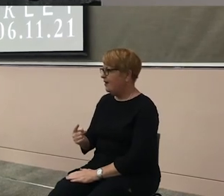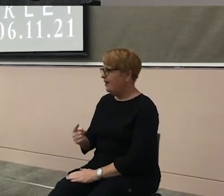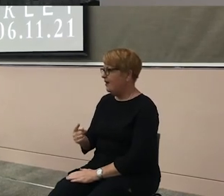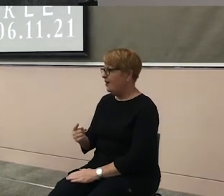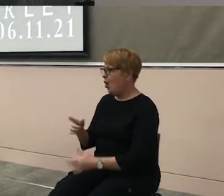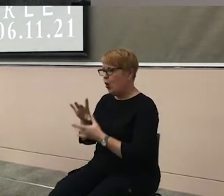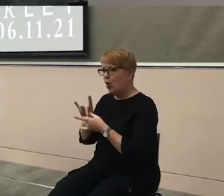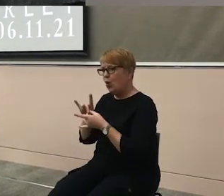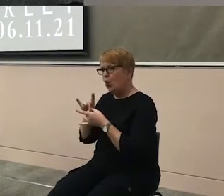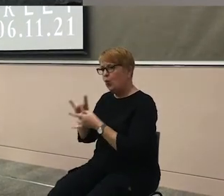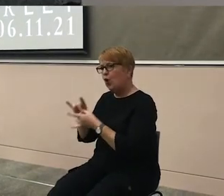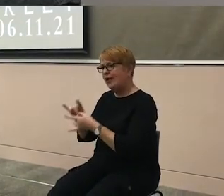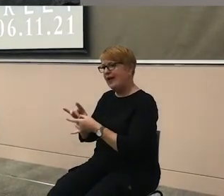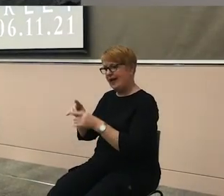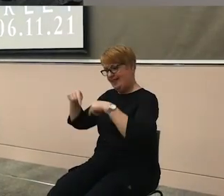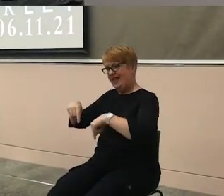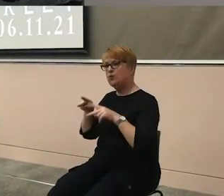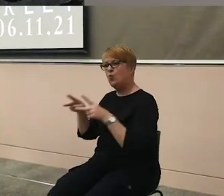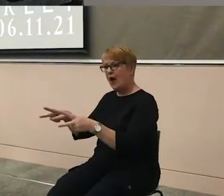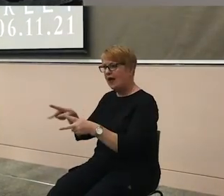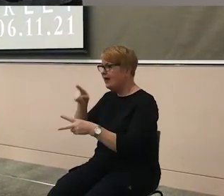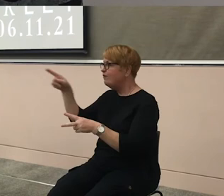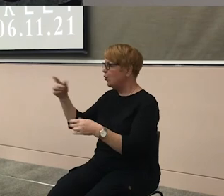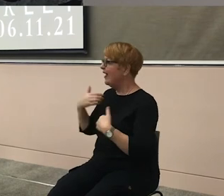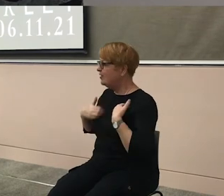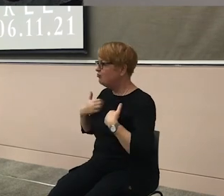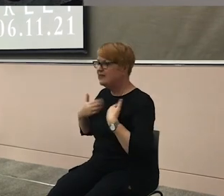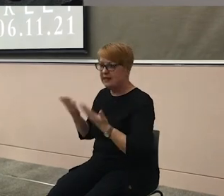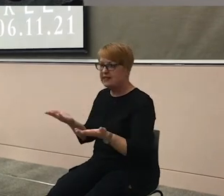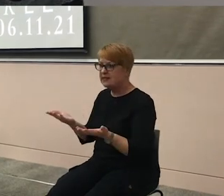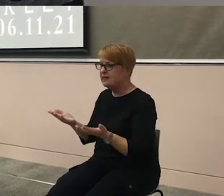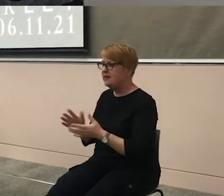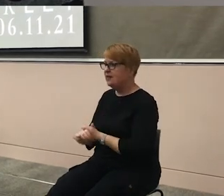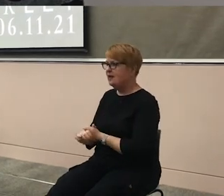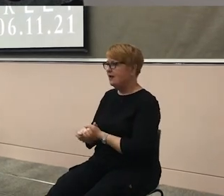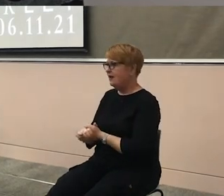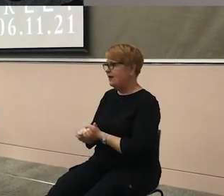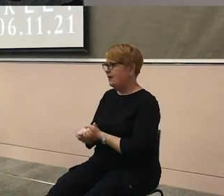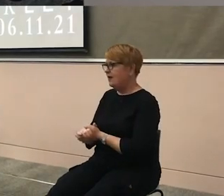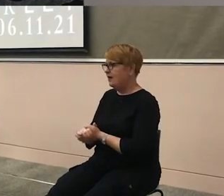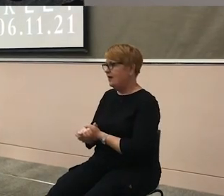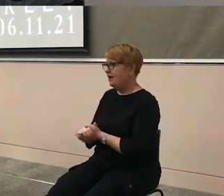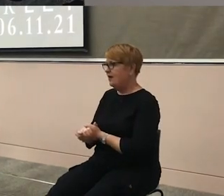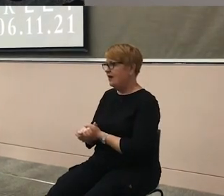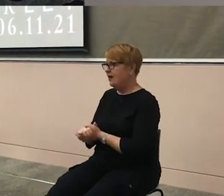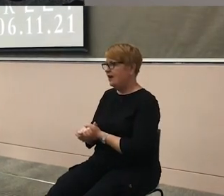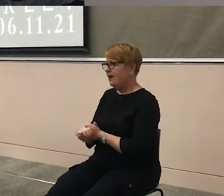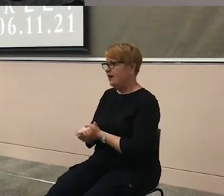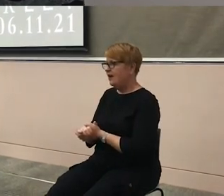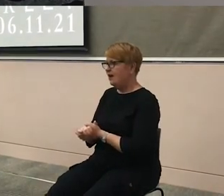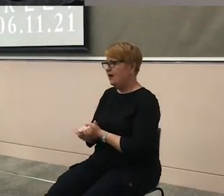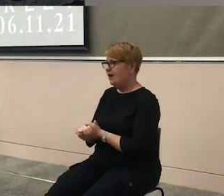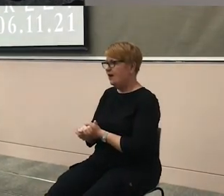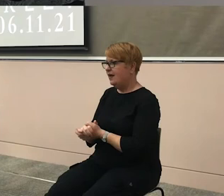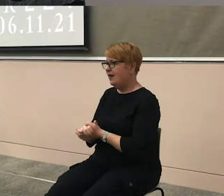working in this way, if you're interested in doing this work, right, it decenters you as this voice of authority, and